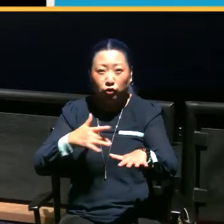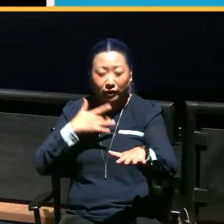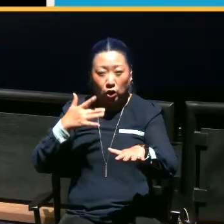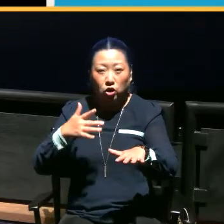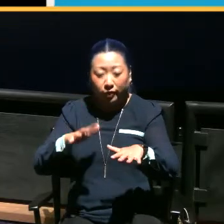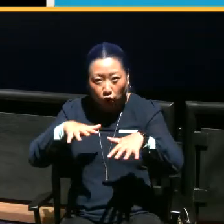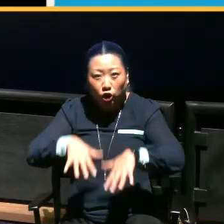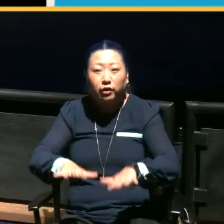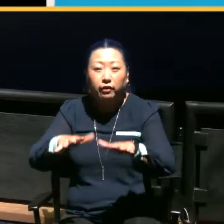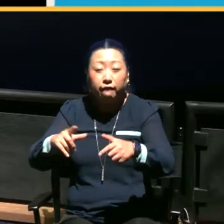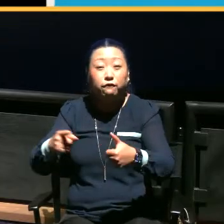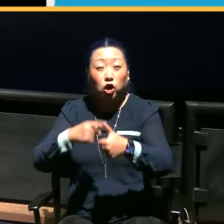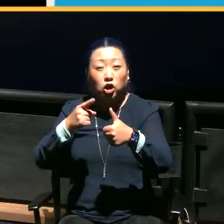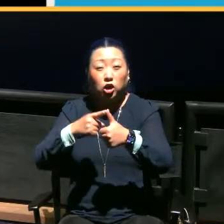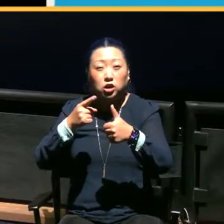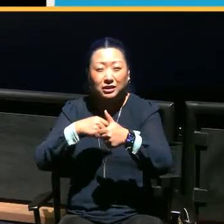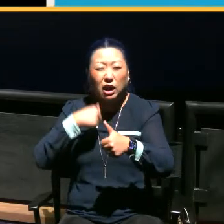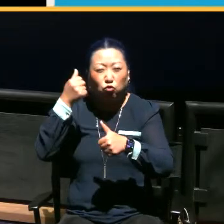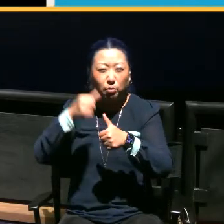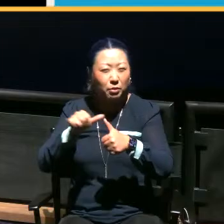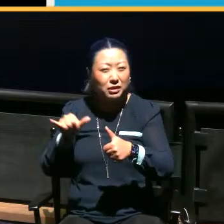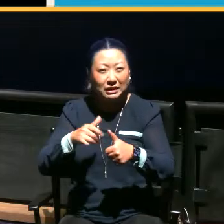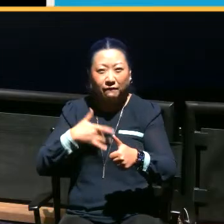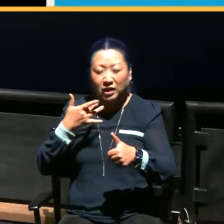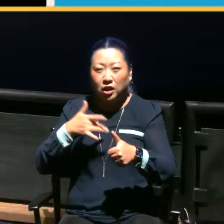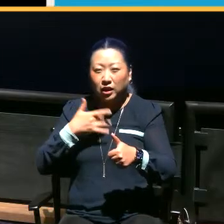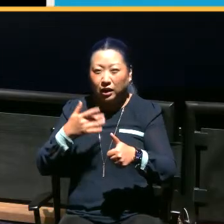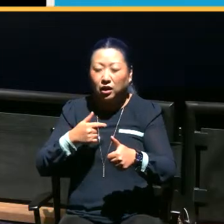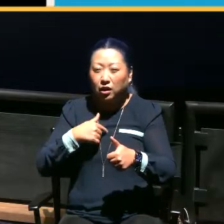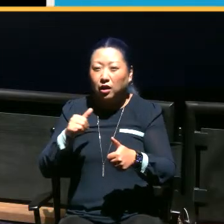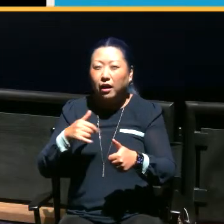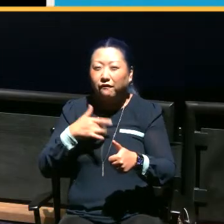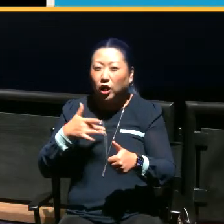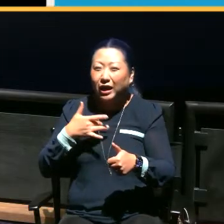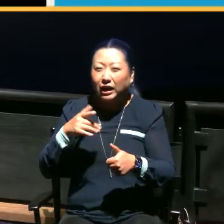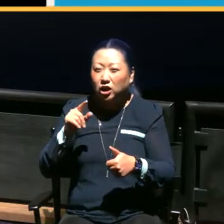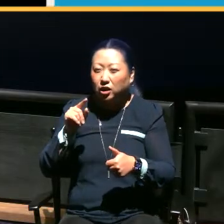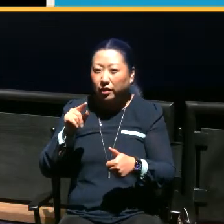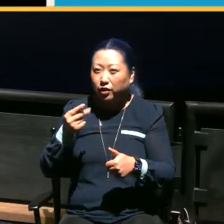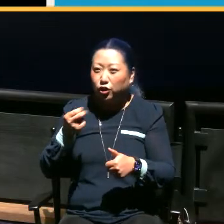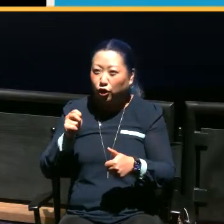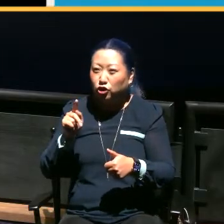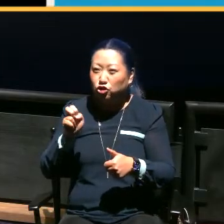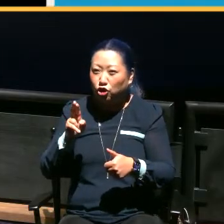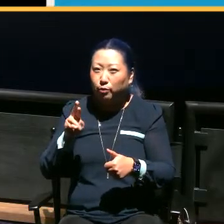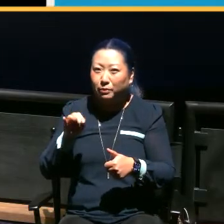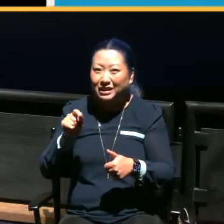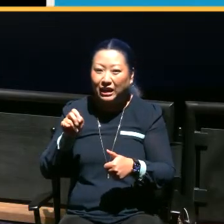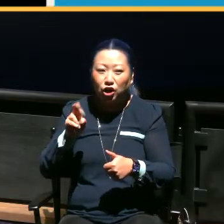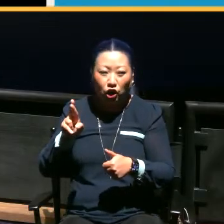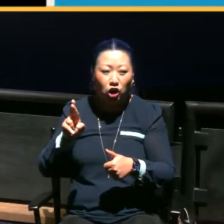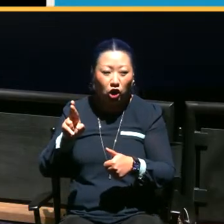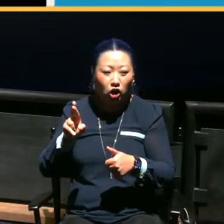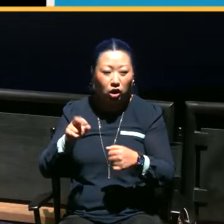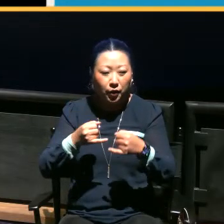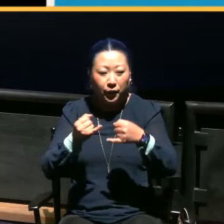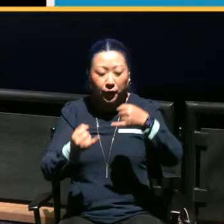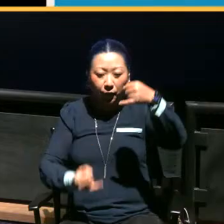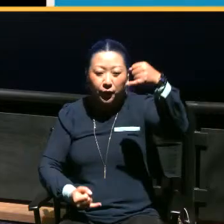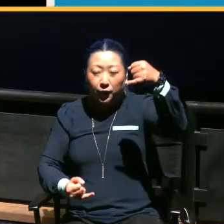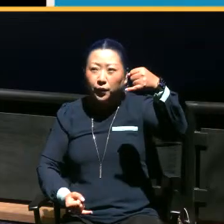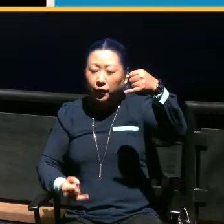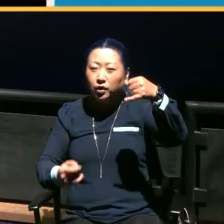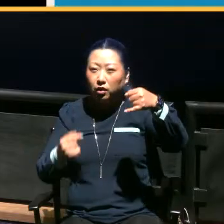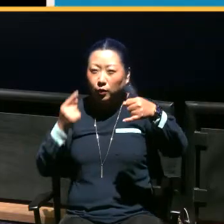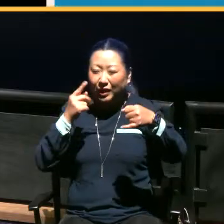that. And I remember looking, and I could see the Terminator, which separates night and day. We were heading into nighttime. And I think right about that time, Scooter, you said, all right, Mass, time to come